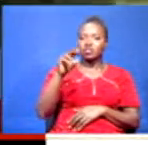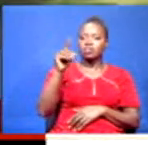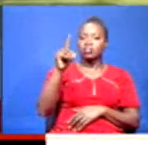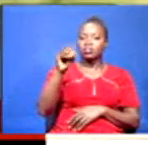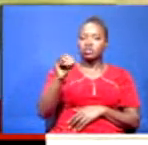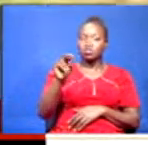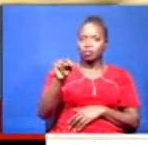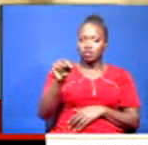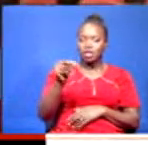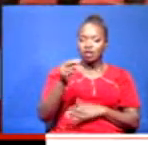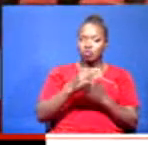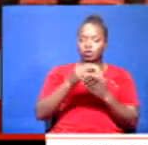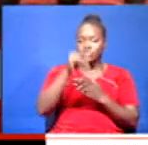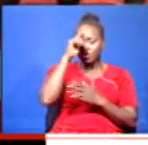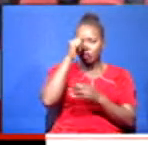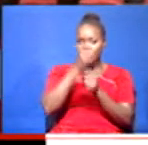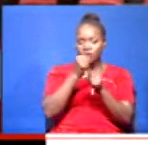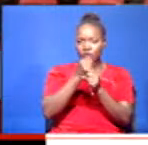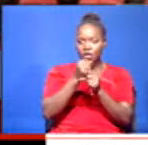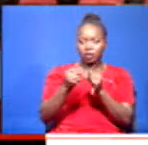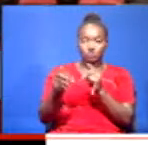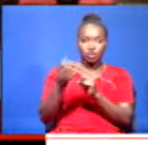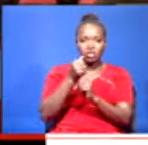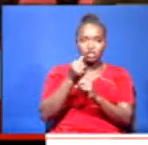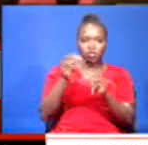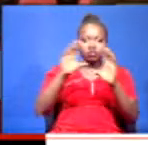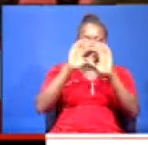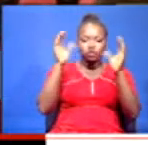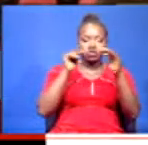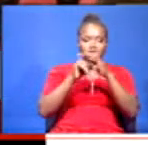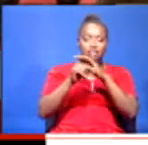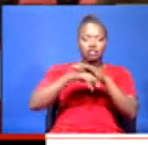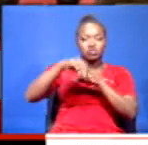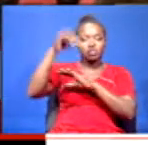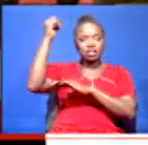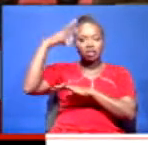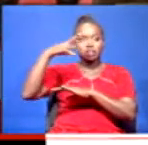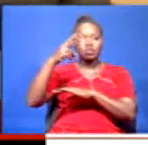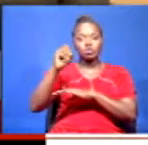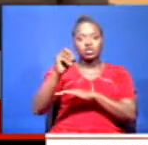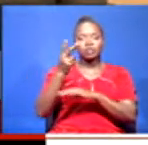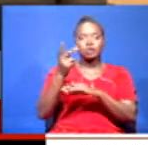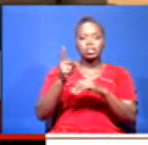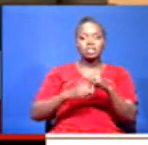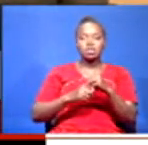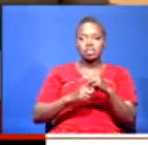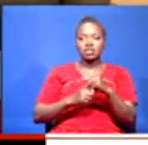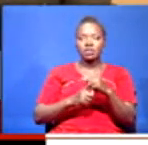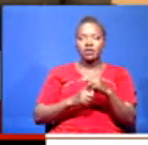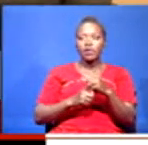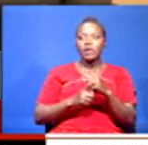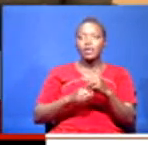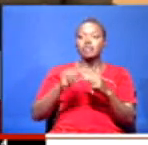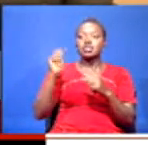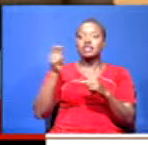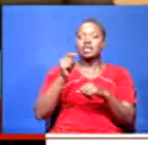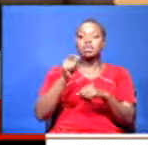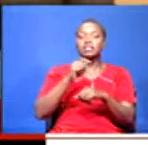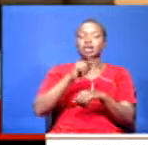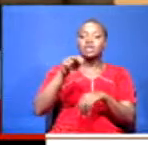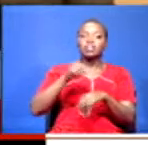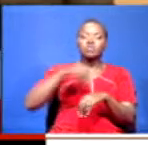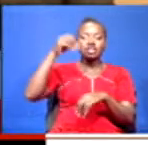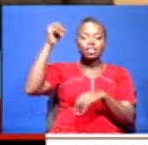the government's efforts to achieve universal access to electricity by 2026 as per the Kenya National